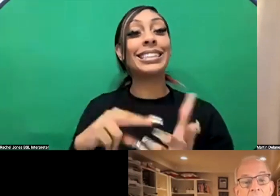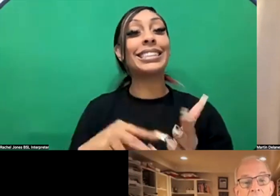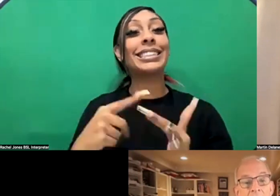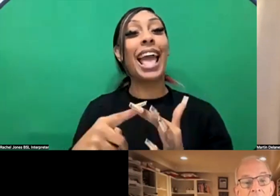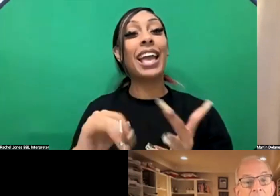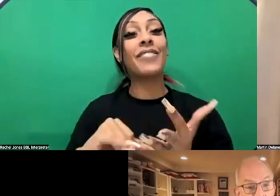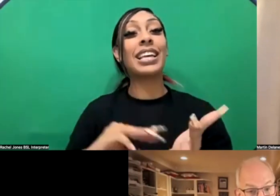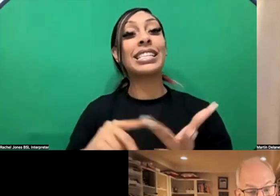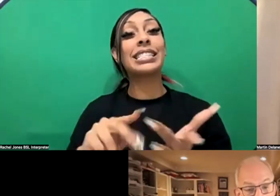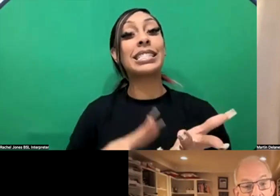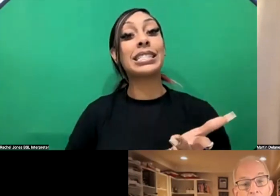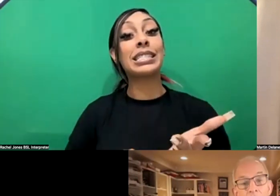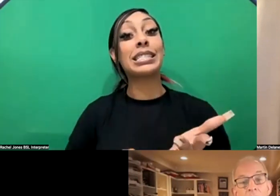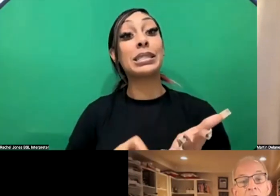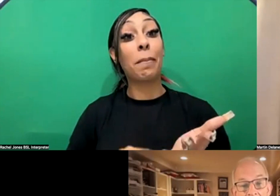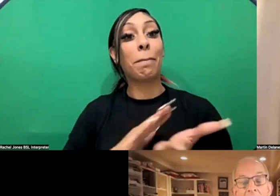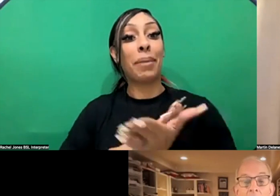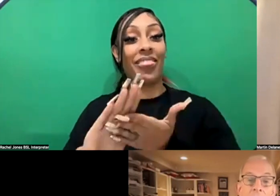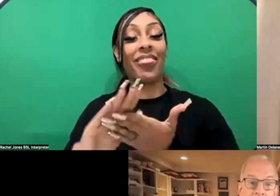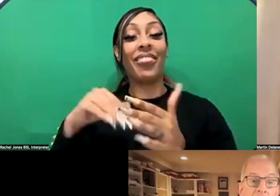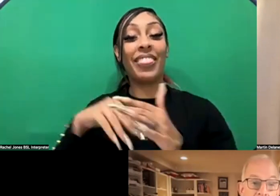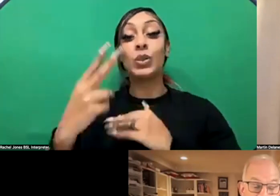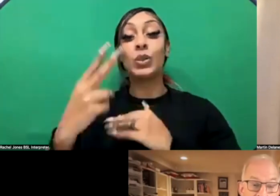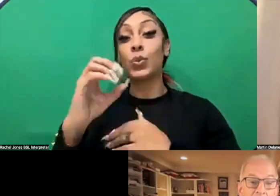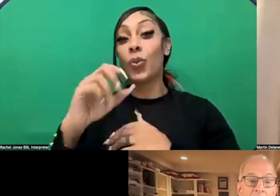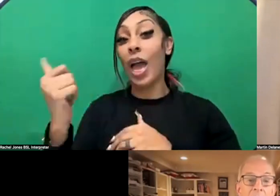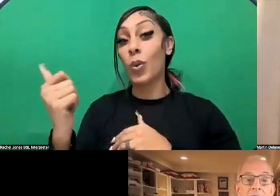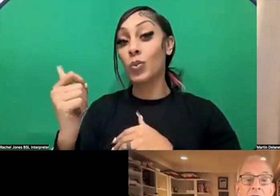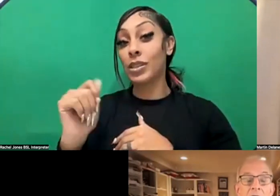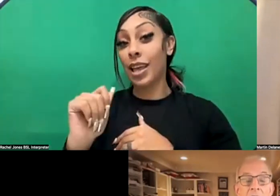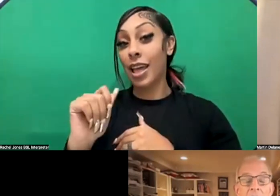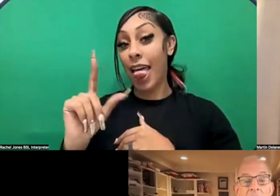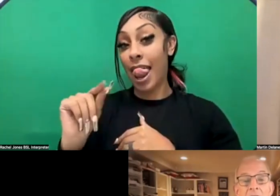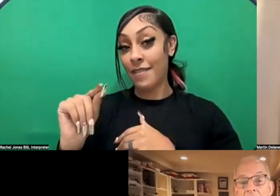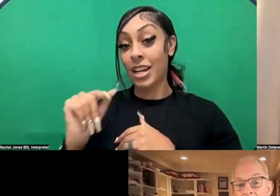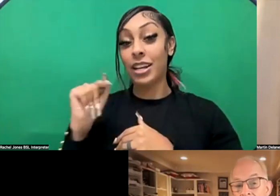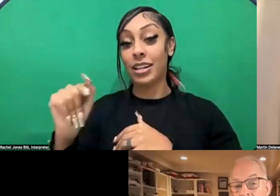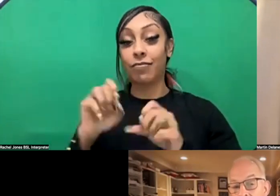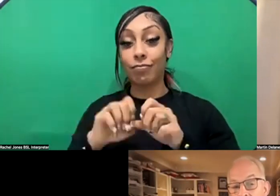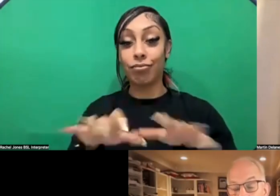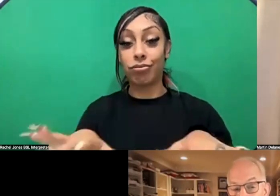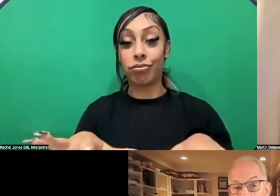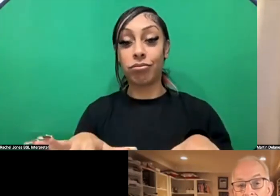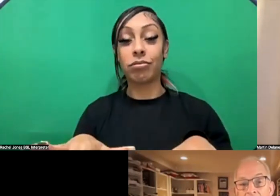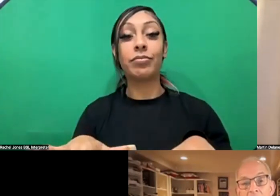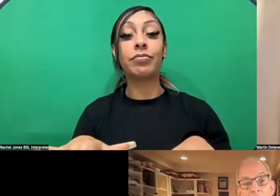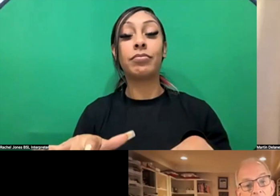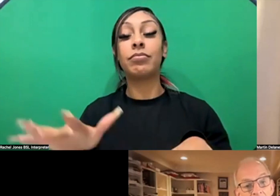is very famous for analog synthesizer products. He had in the